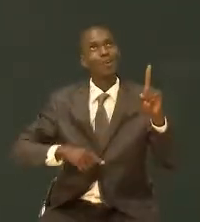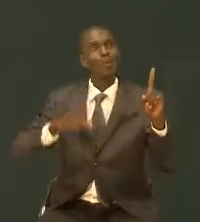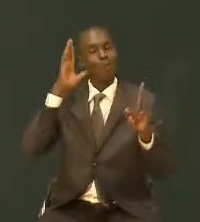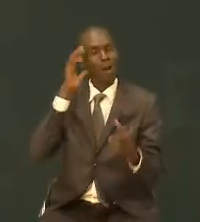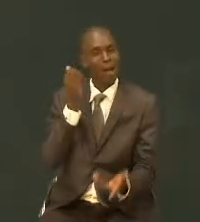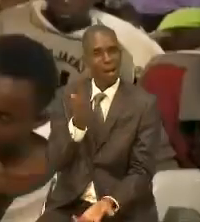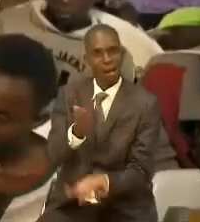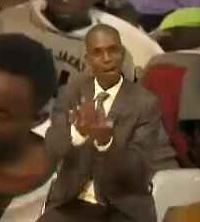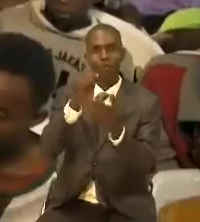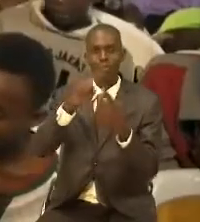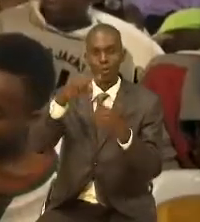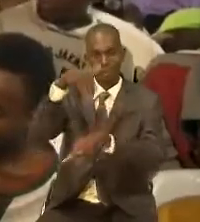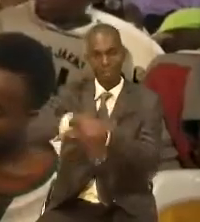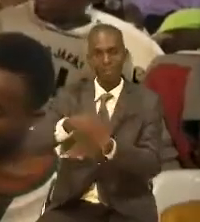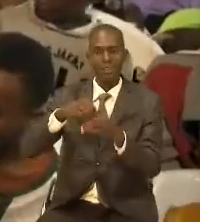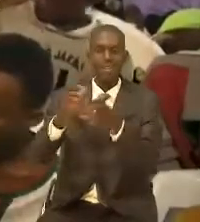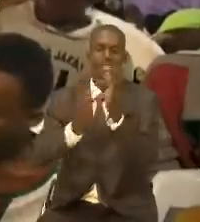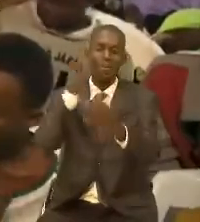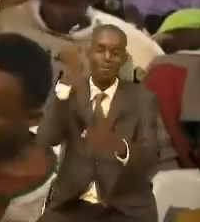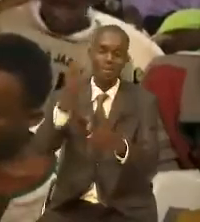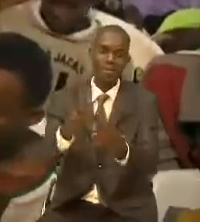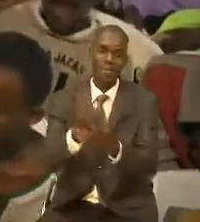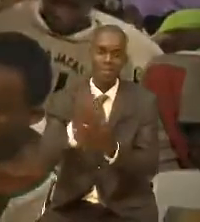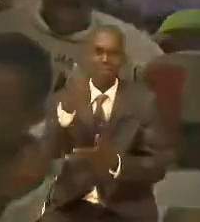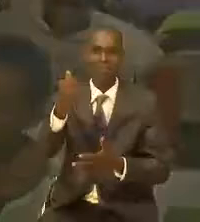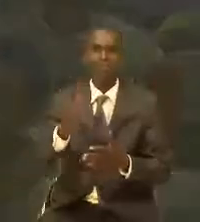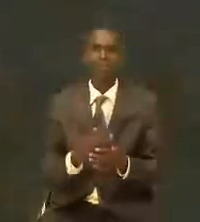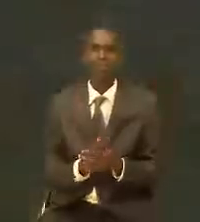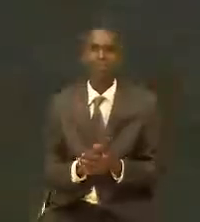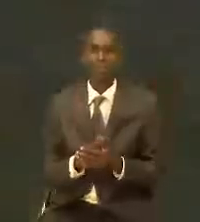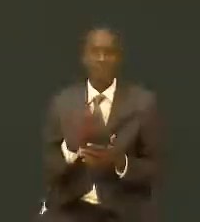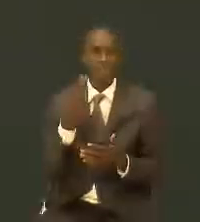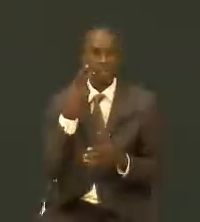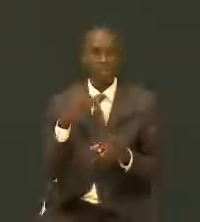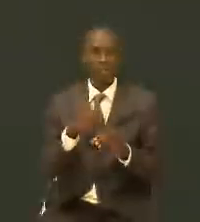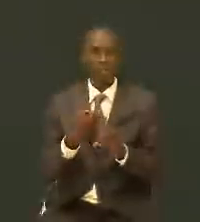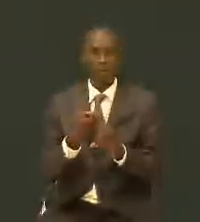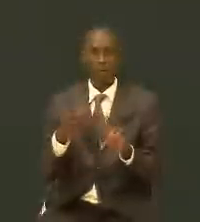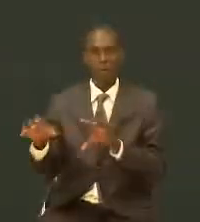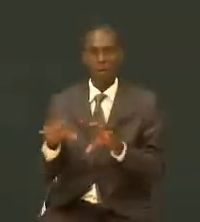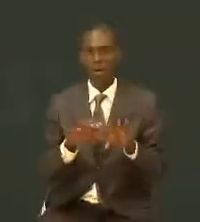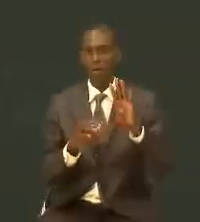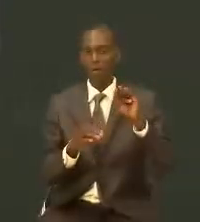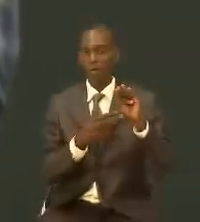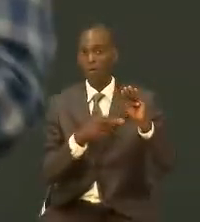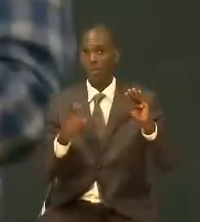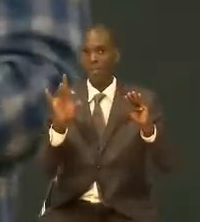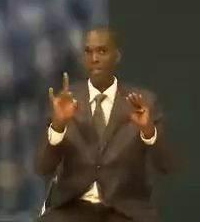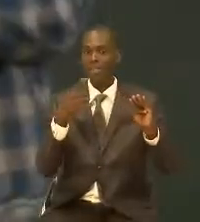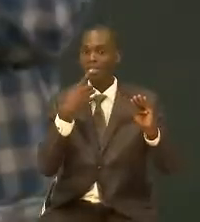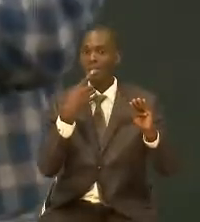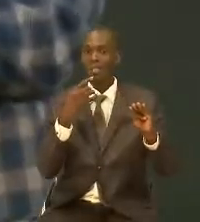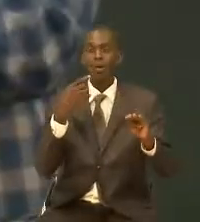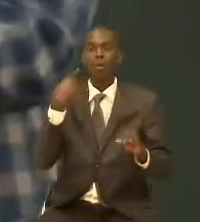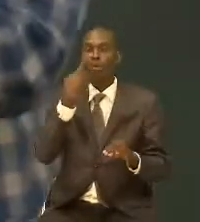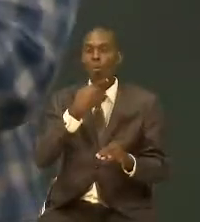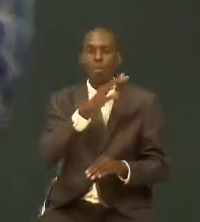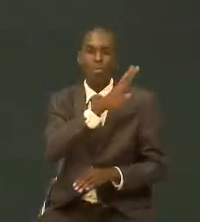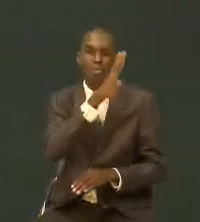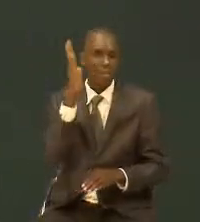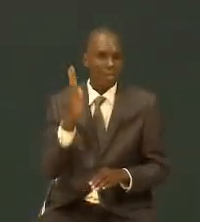in jesus name look at that verse again who never acts watch who